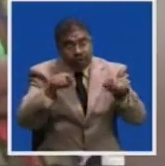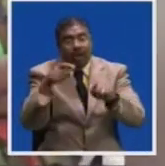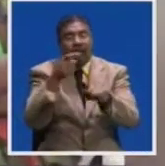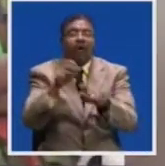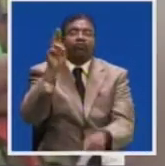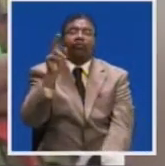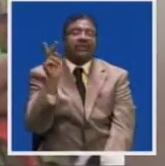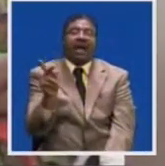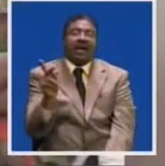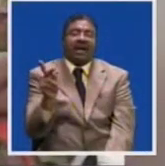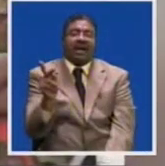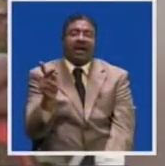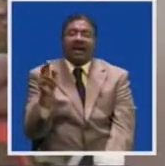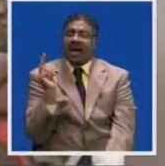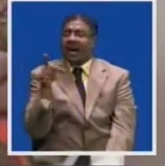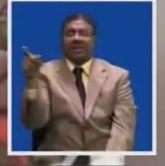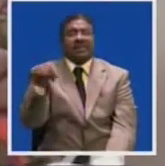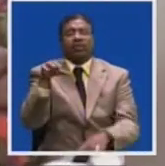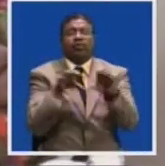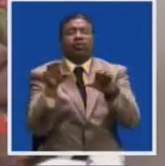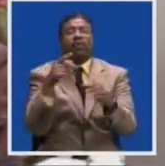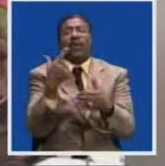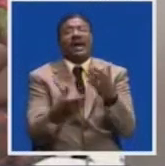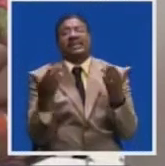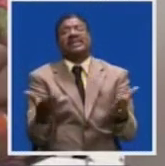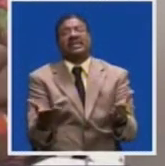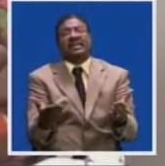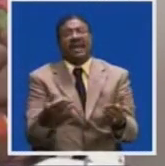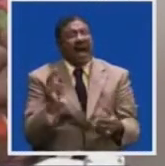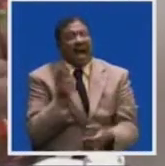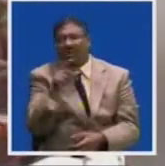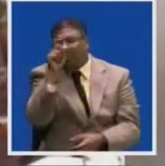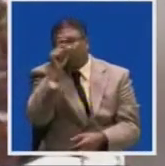we doing about it? We have never seen white people killing each other.